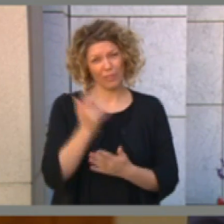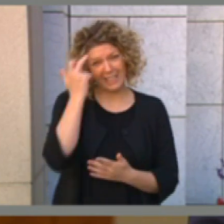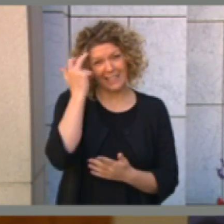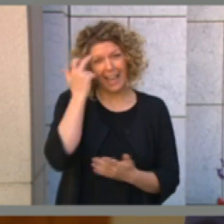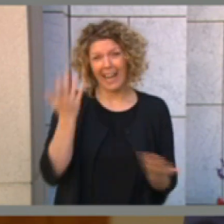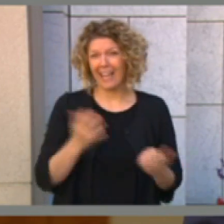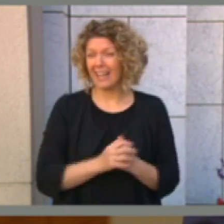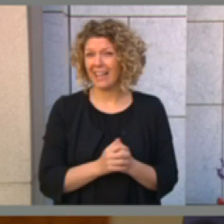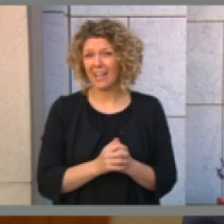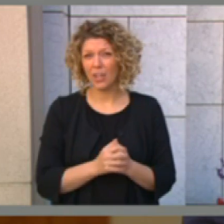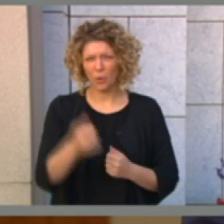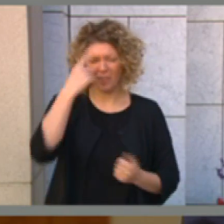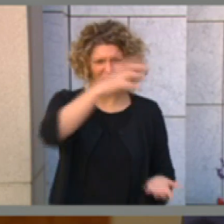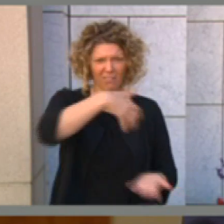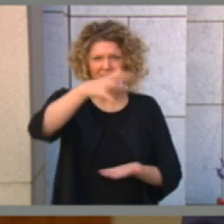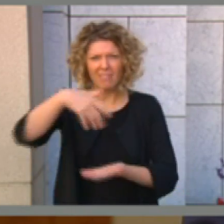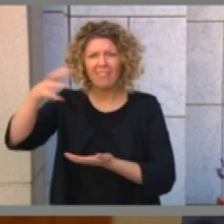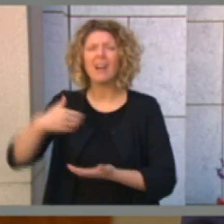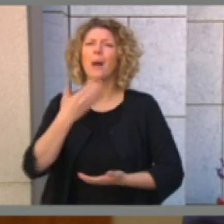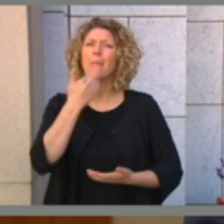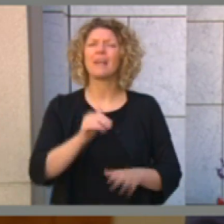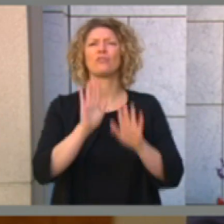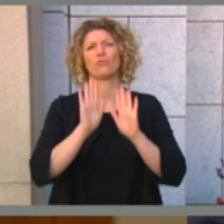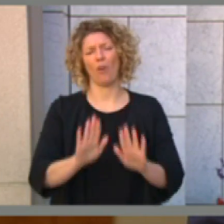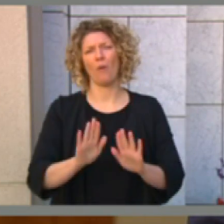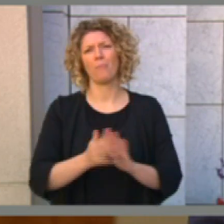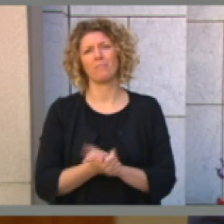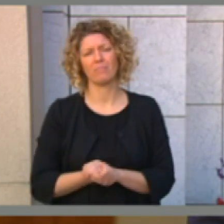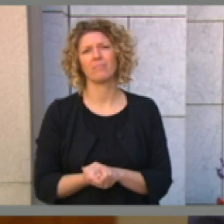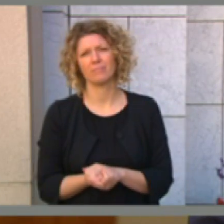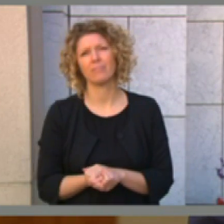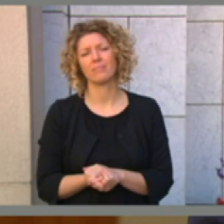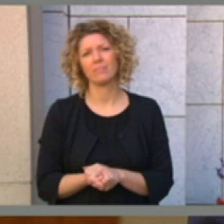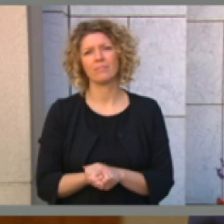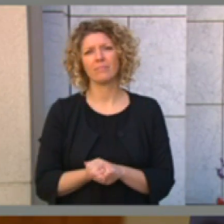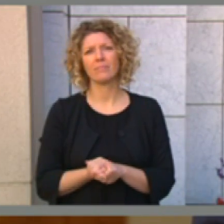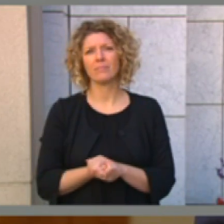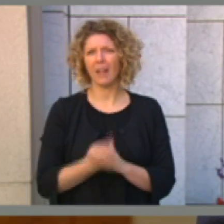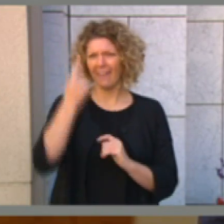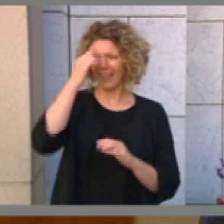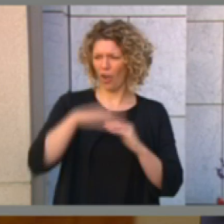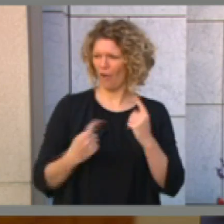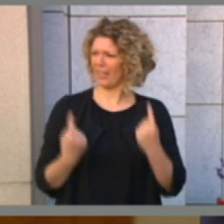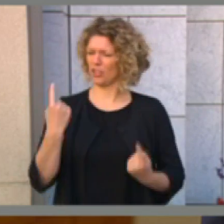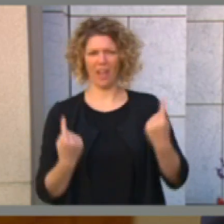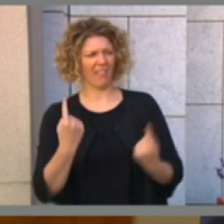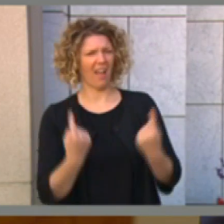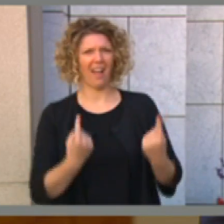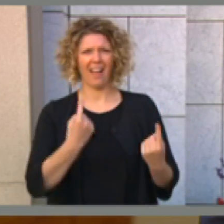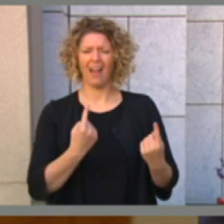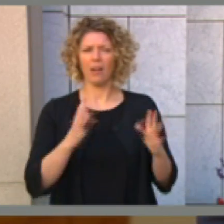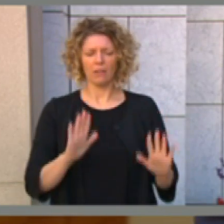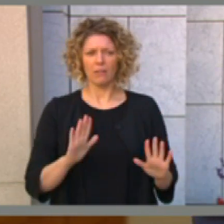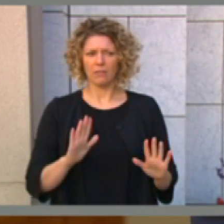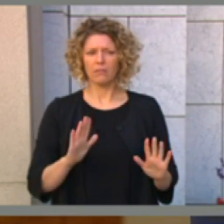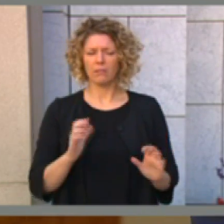It's un-Australian and it must stop. And I would ask people to do the right thing by each other in getting a handle on